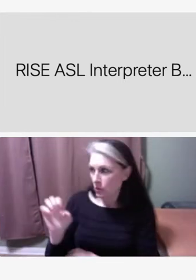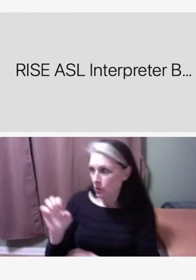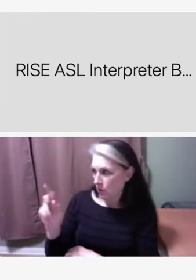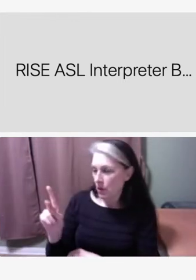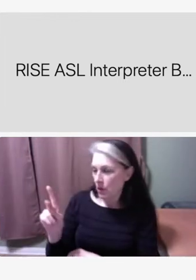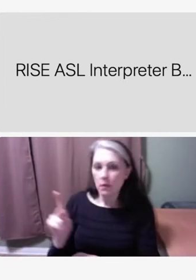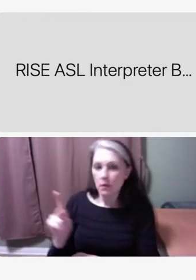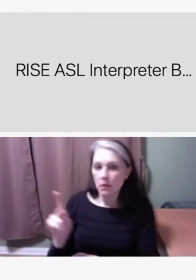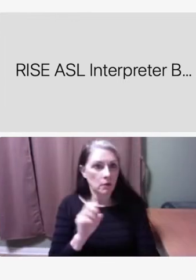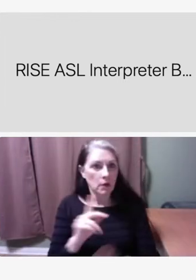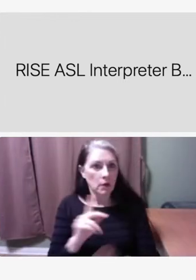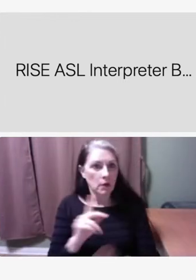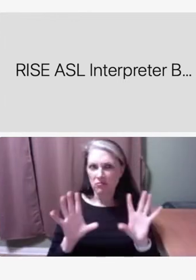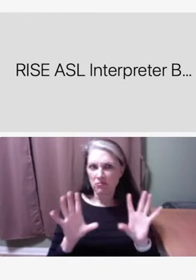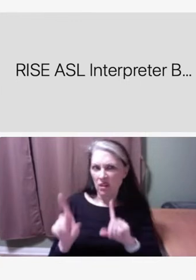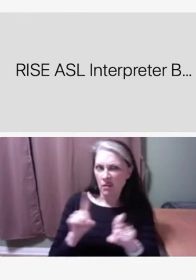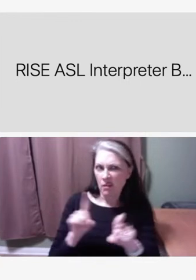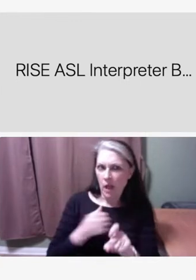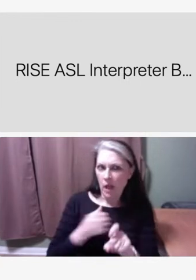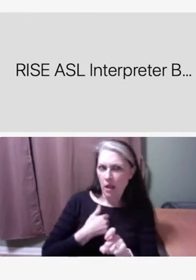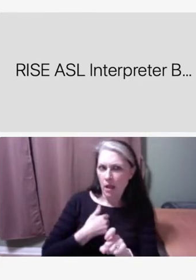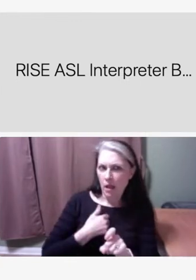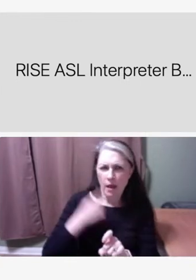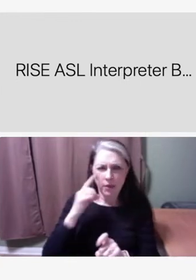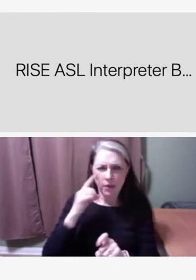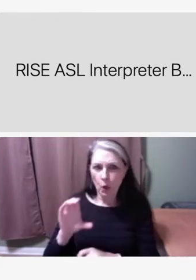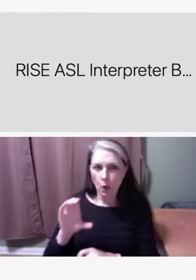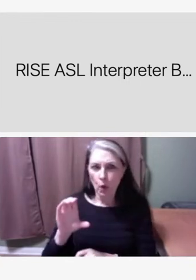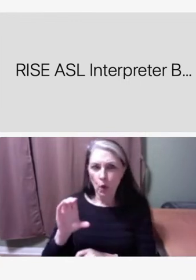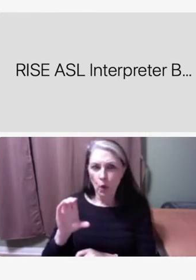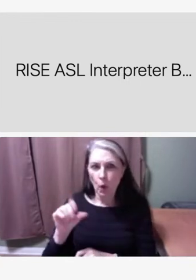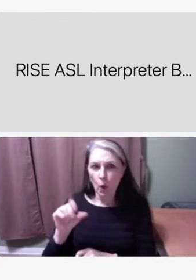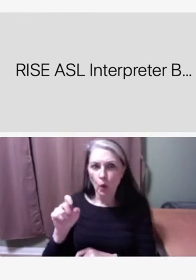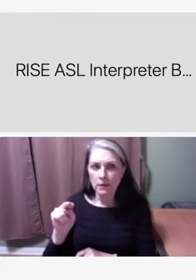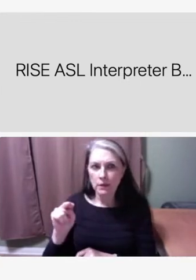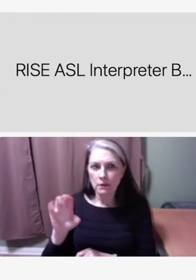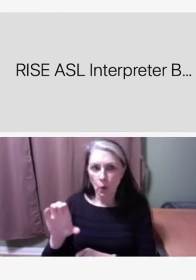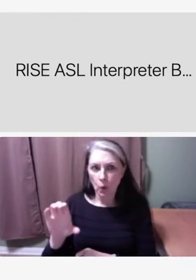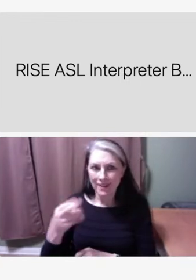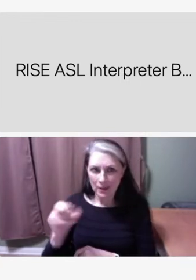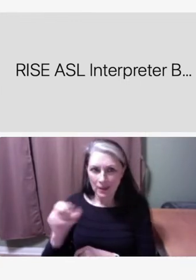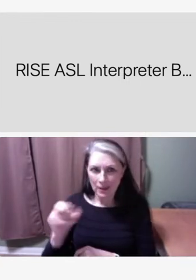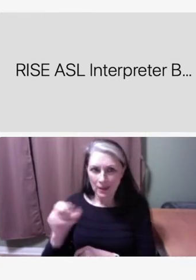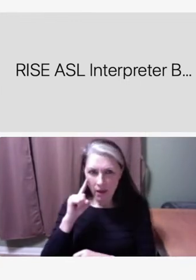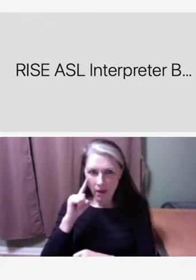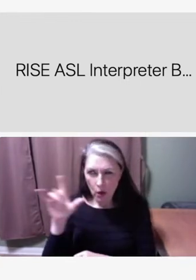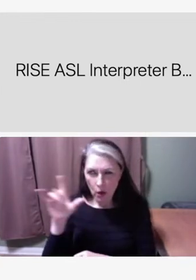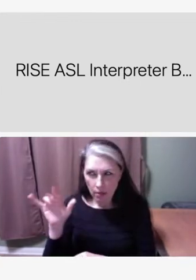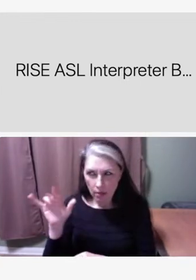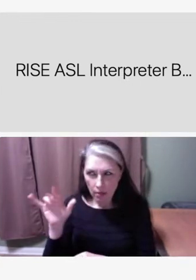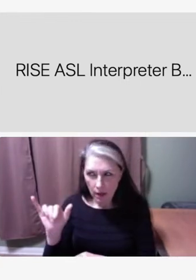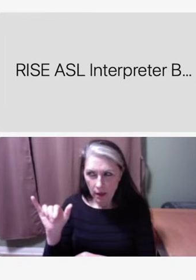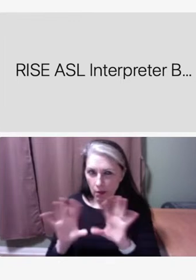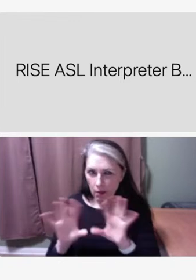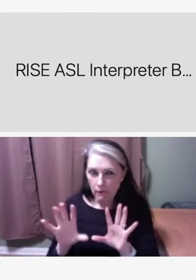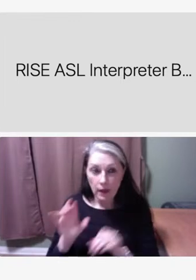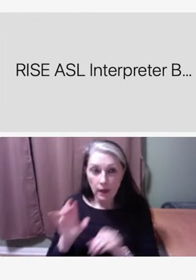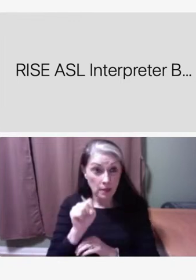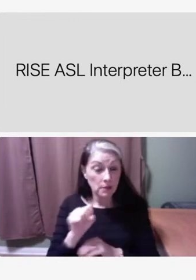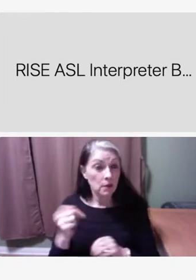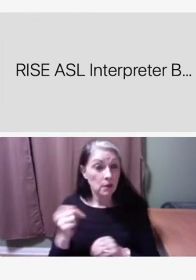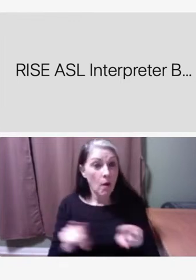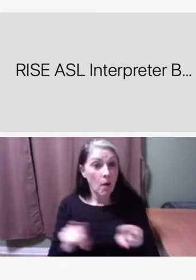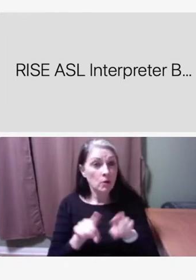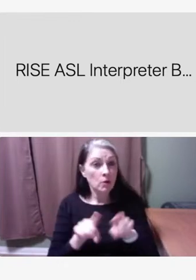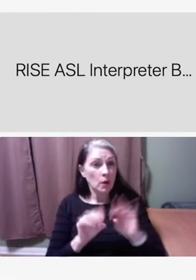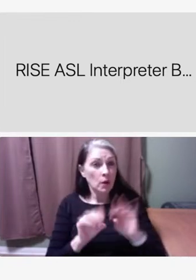sorry, I thought I heard Colton High School, so I just want to clarify that. Yeah. Yeah, I also want to clarify too that, and correct me if